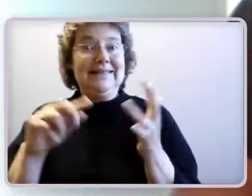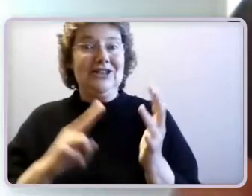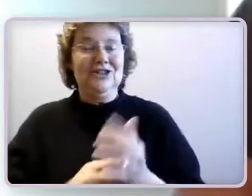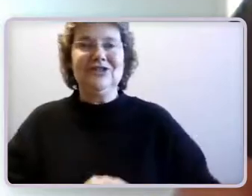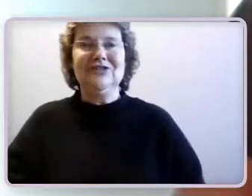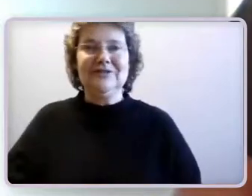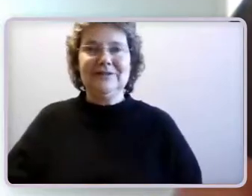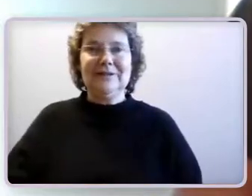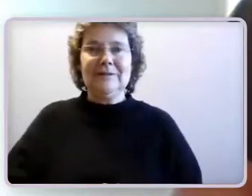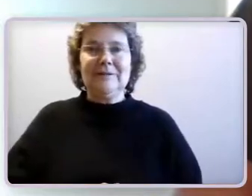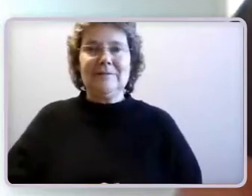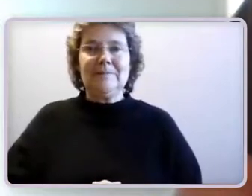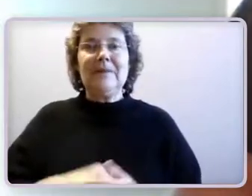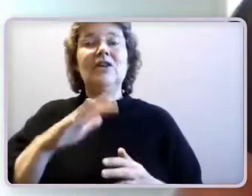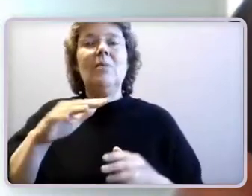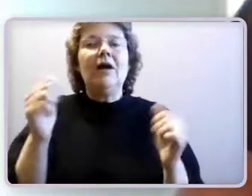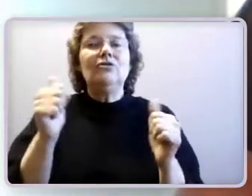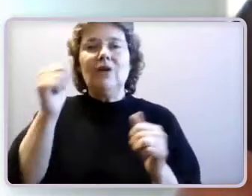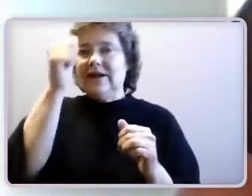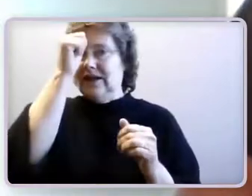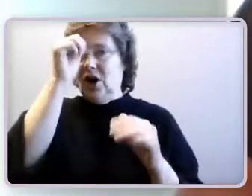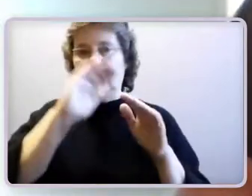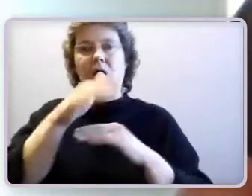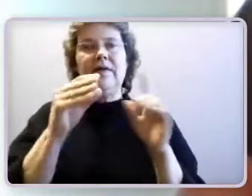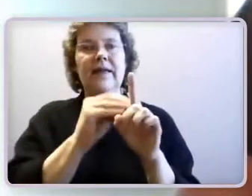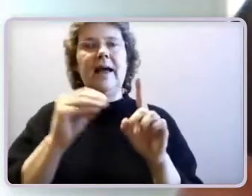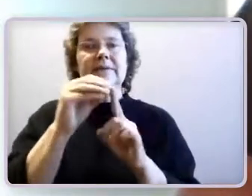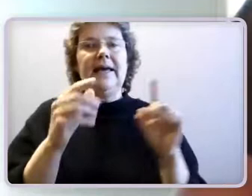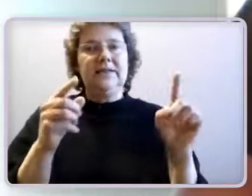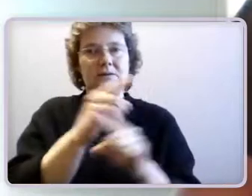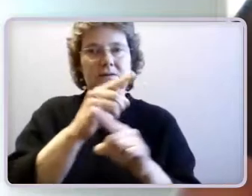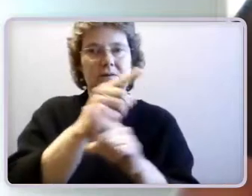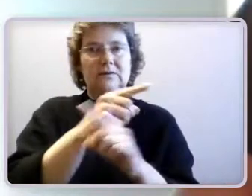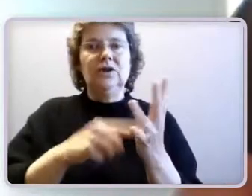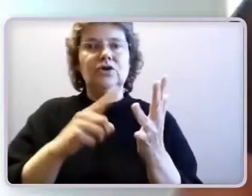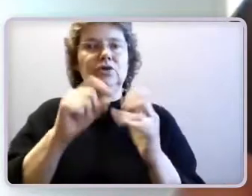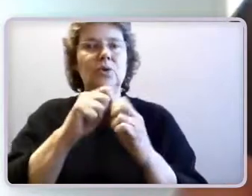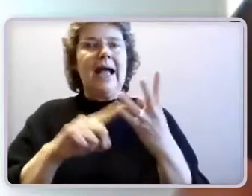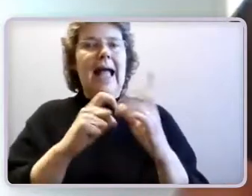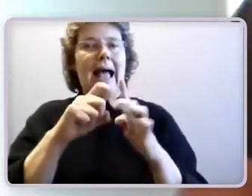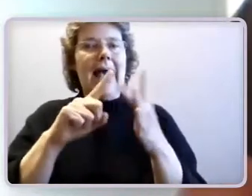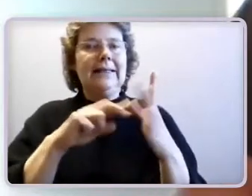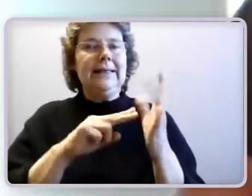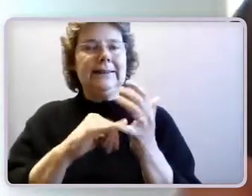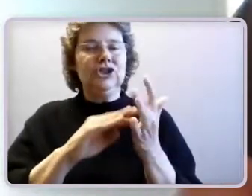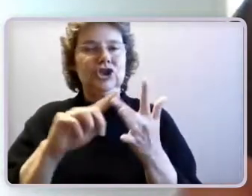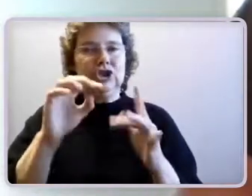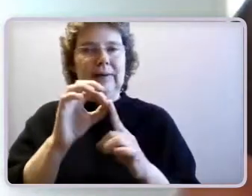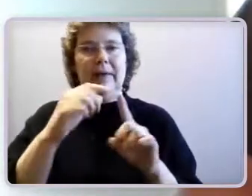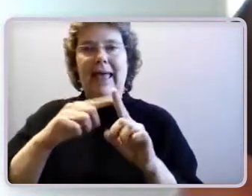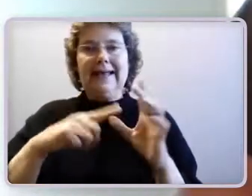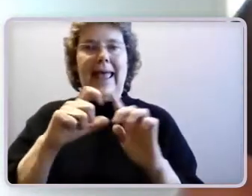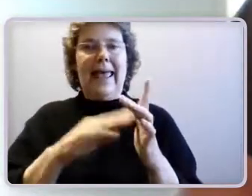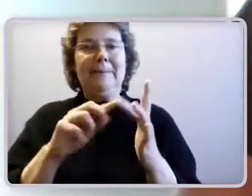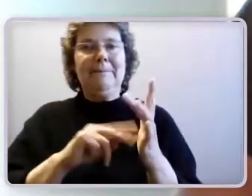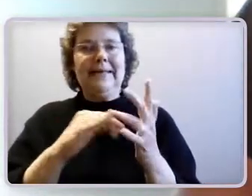You may already know about the updated changes to the Guardianship and Administration Act that came into effect on the 1st